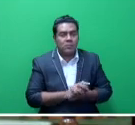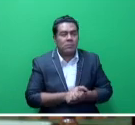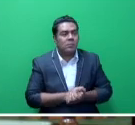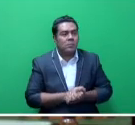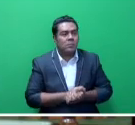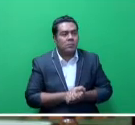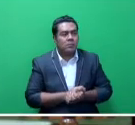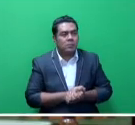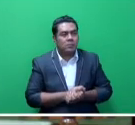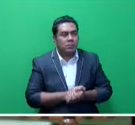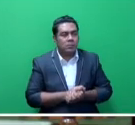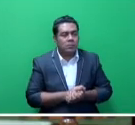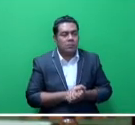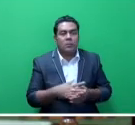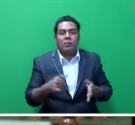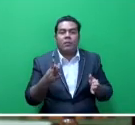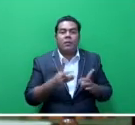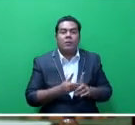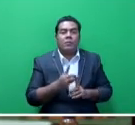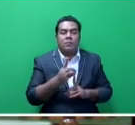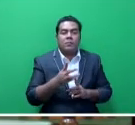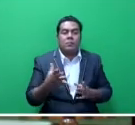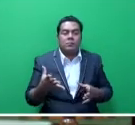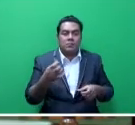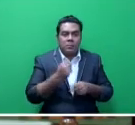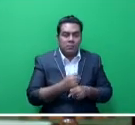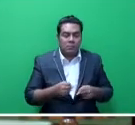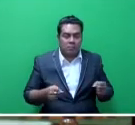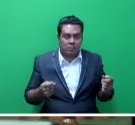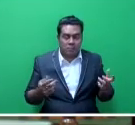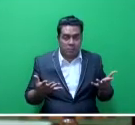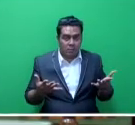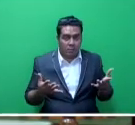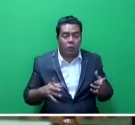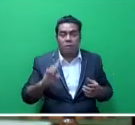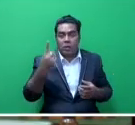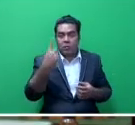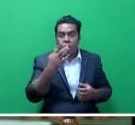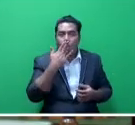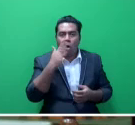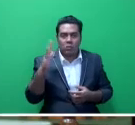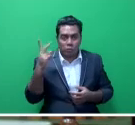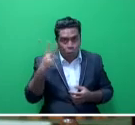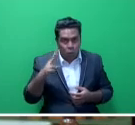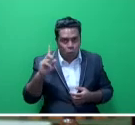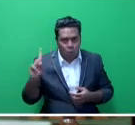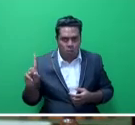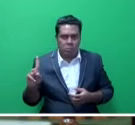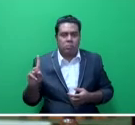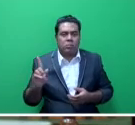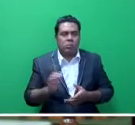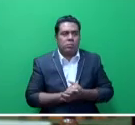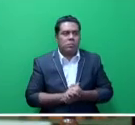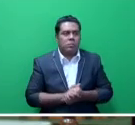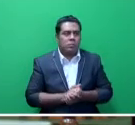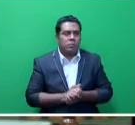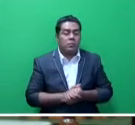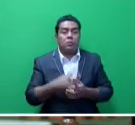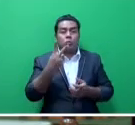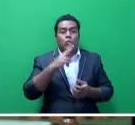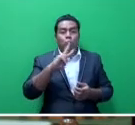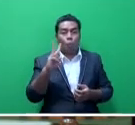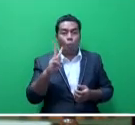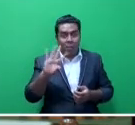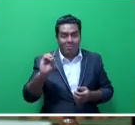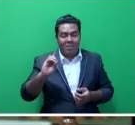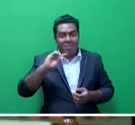expenditure incurred in the development of cold storage facility from 1 August 2021. $20,000 will go towards undertaking a study